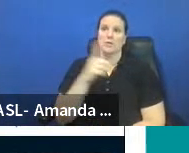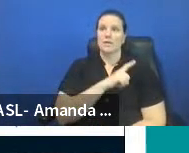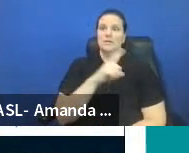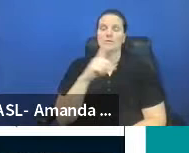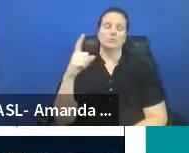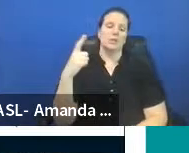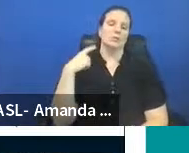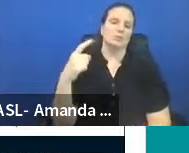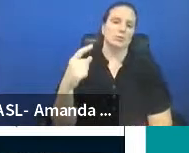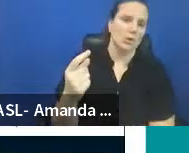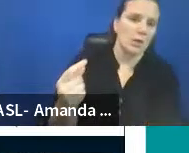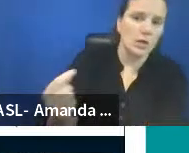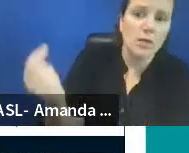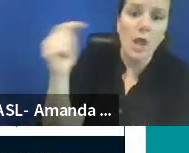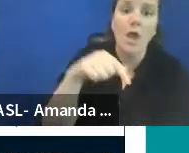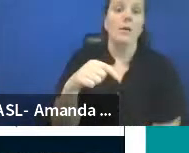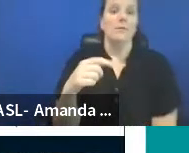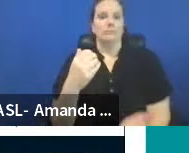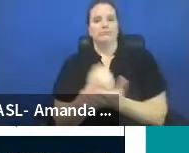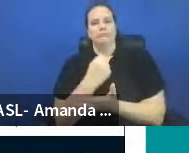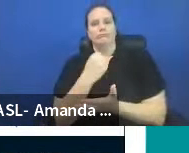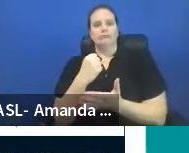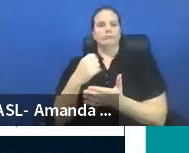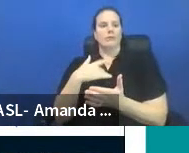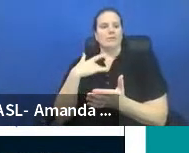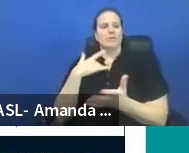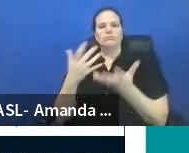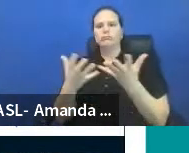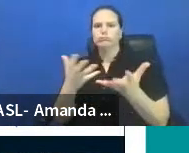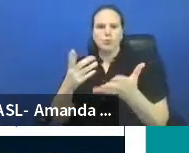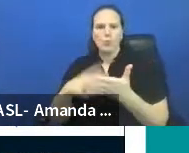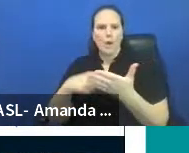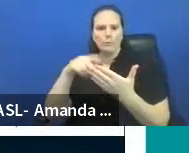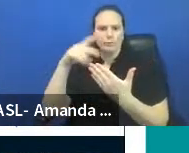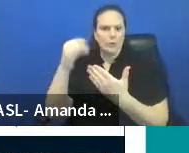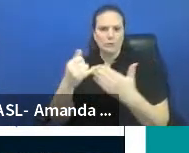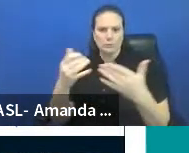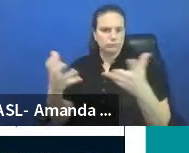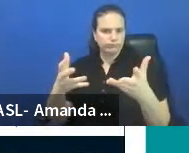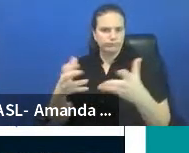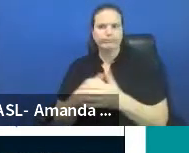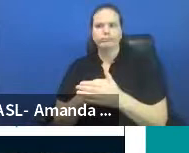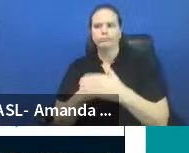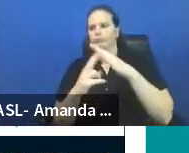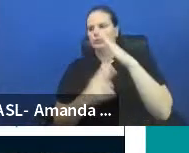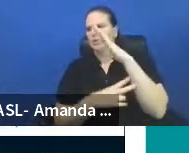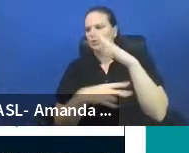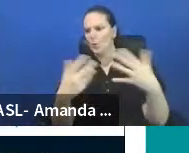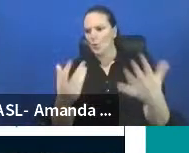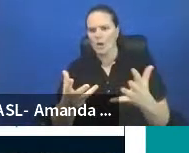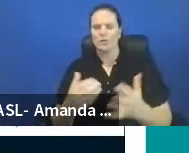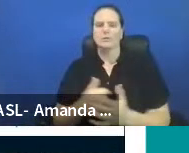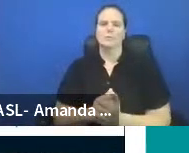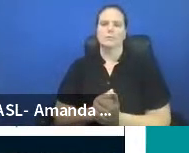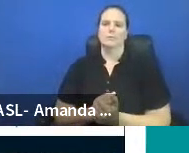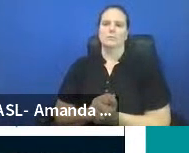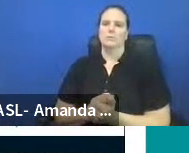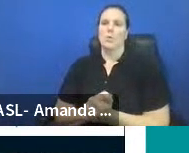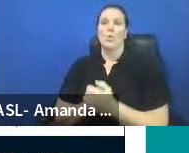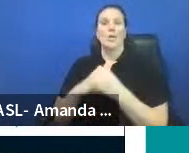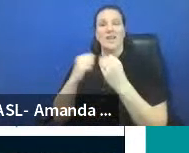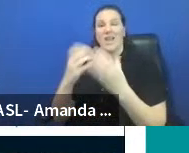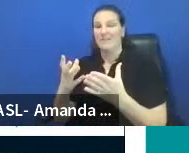come down and get a feel for what this project is, what this bridge is. We gave them